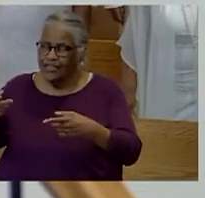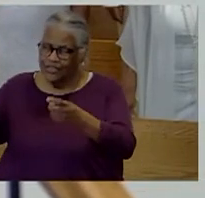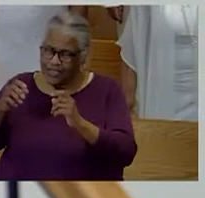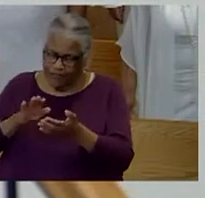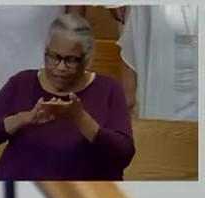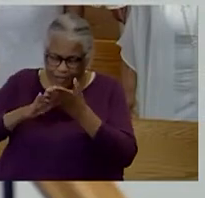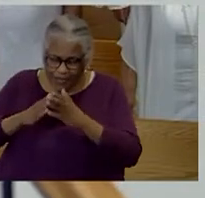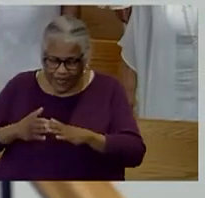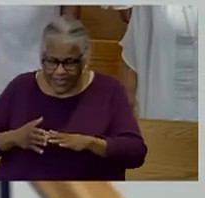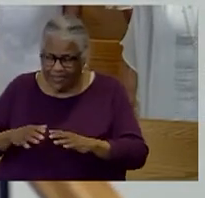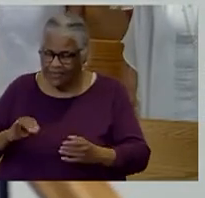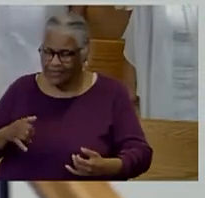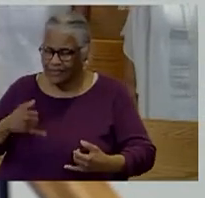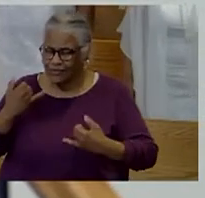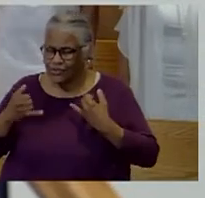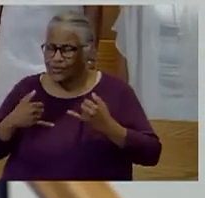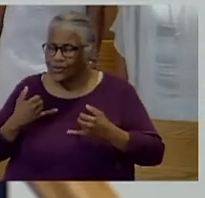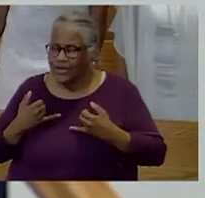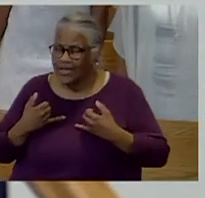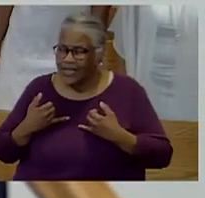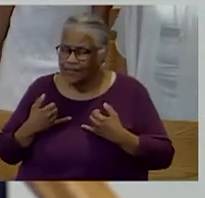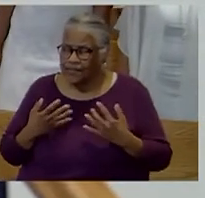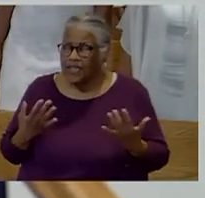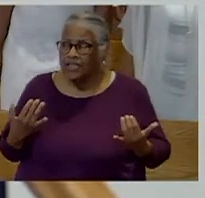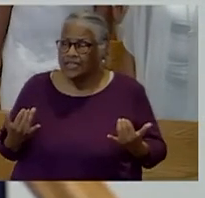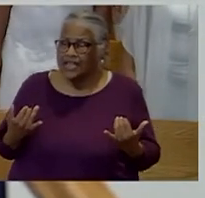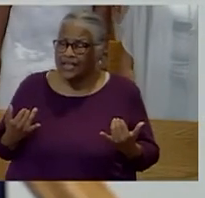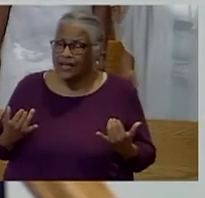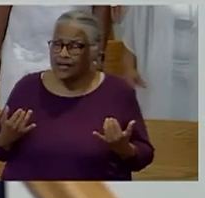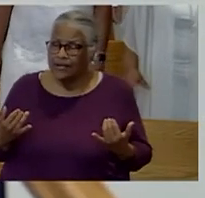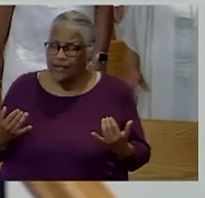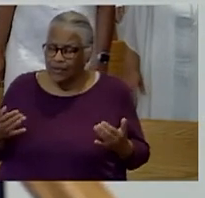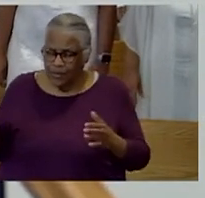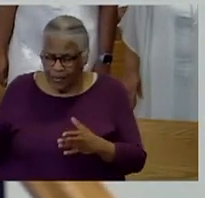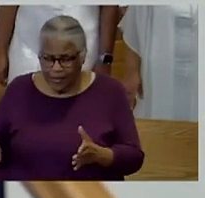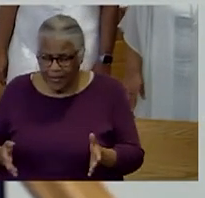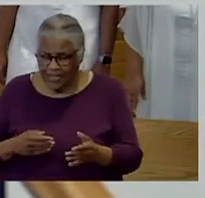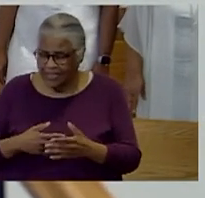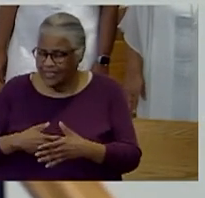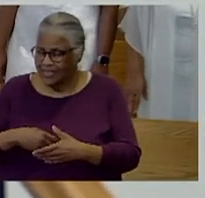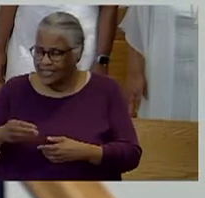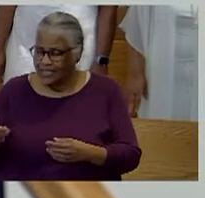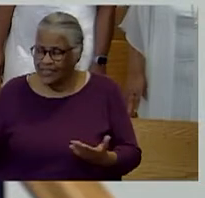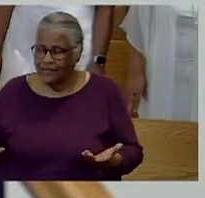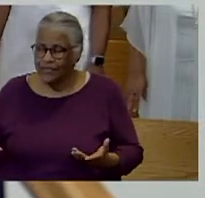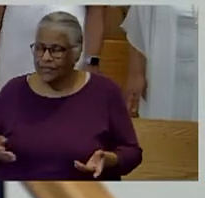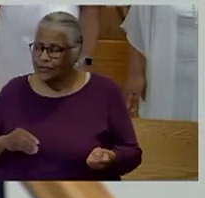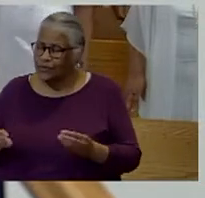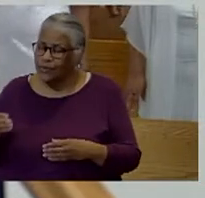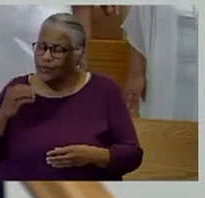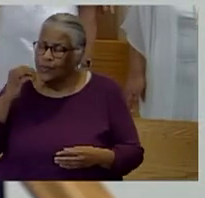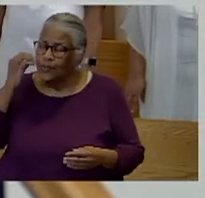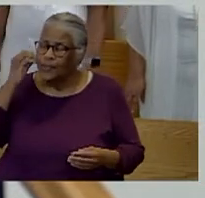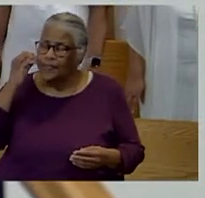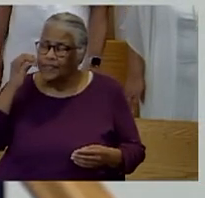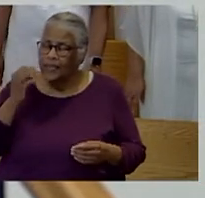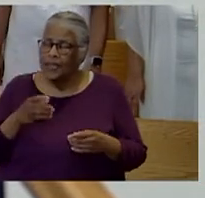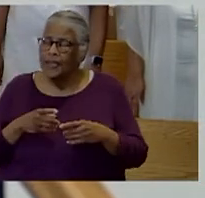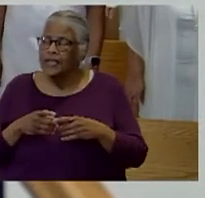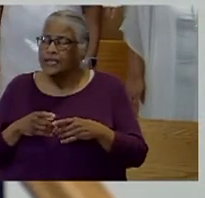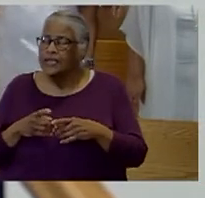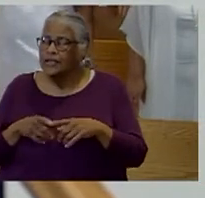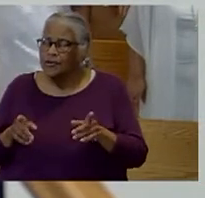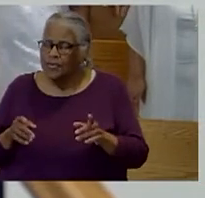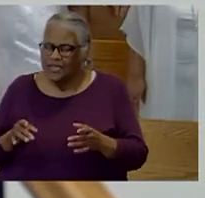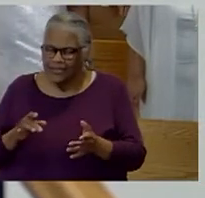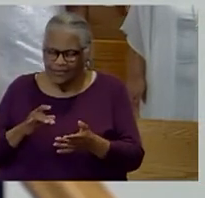joy. And so now, Lord, we're getting ready to leave this sacred space to go to our respective homes. But prick the minds